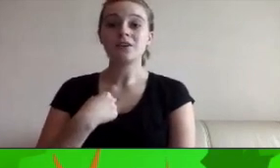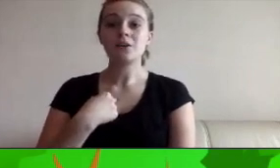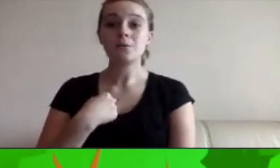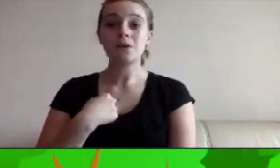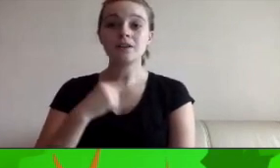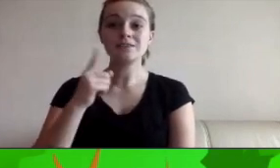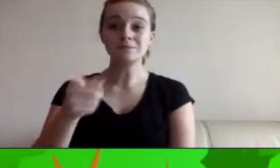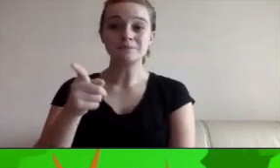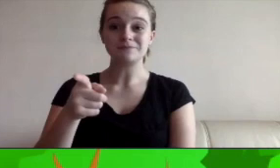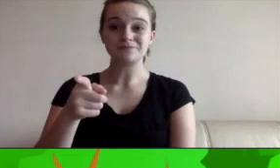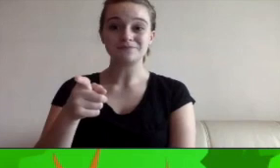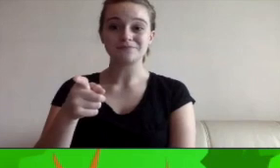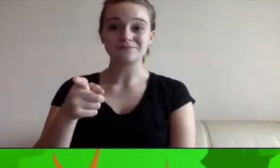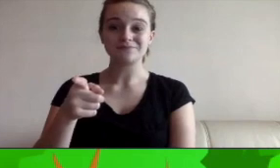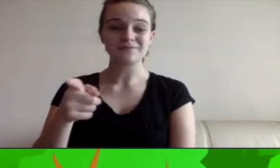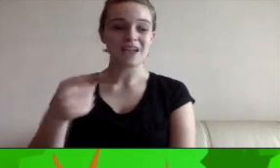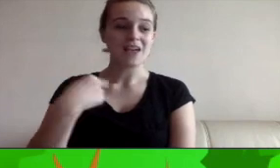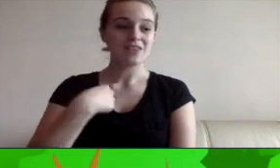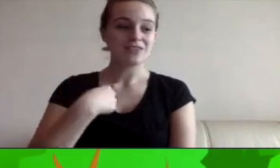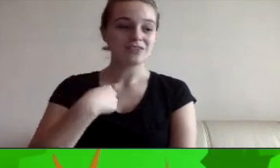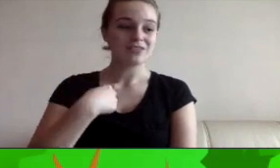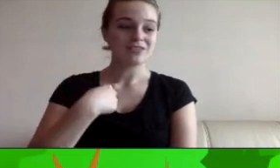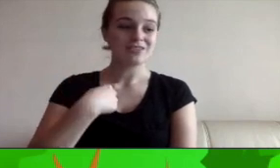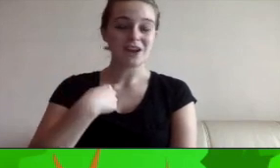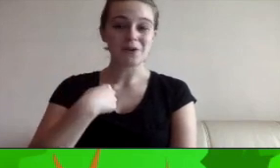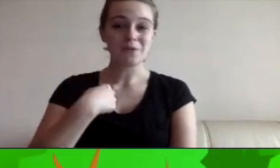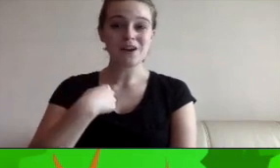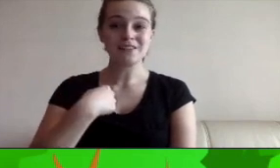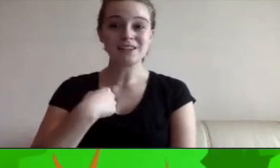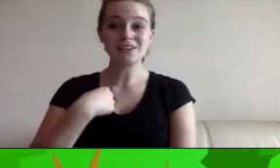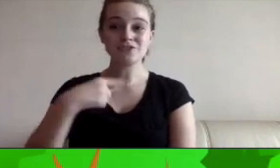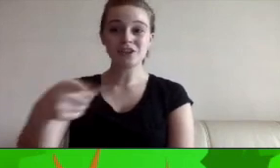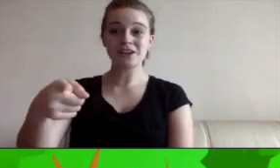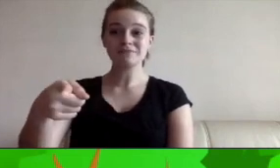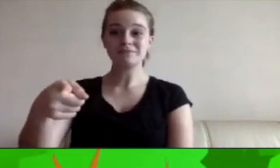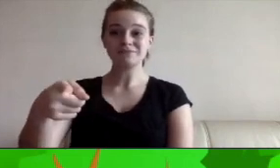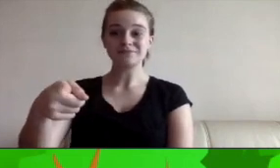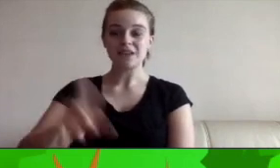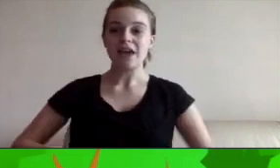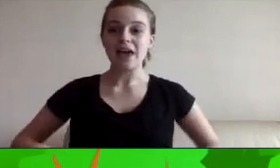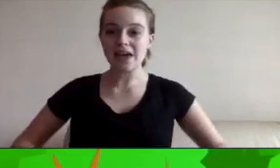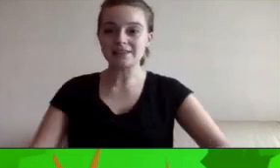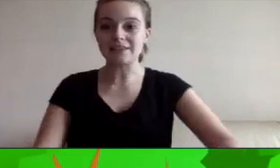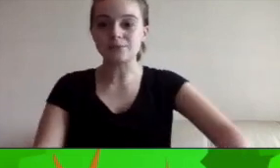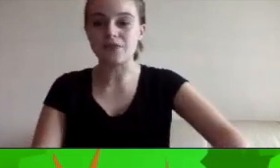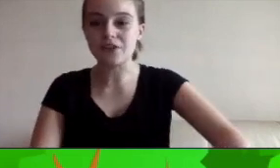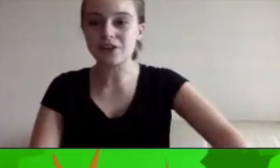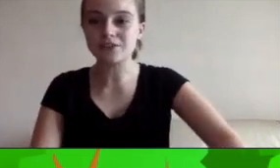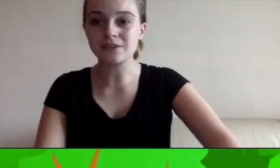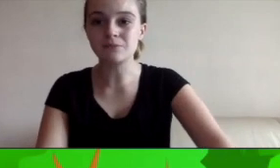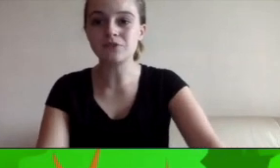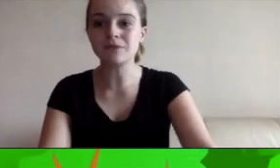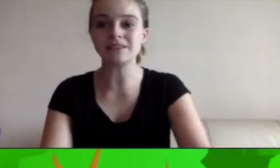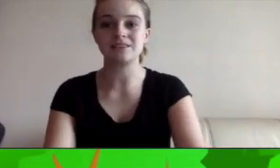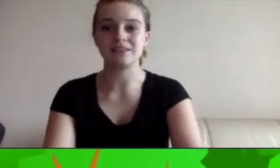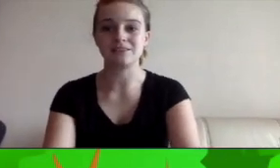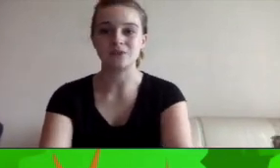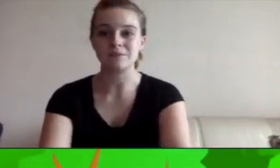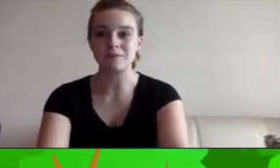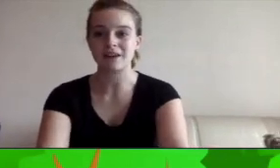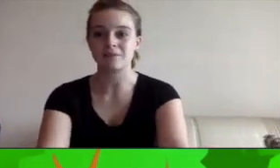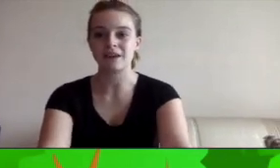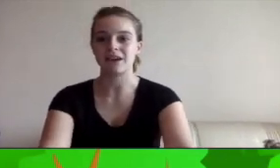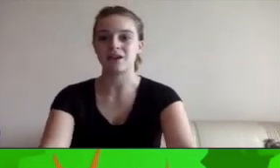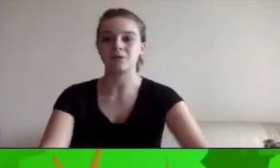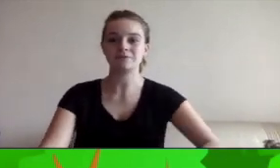in the woods there was a tree and guess what there are some movements to this